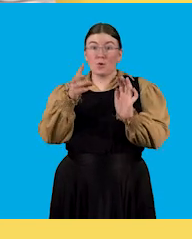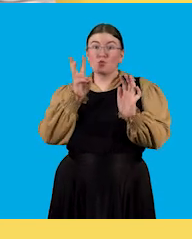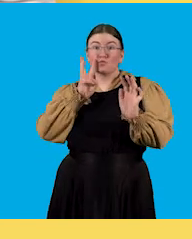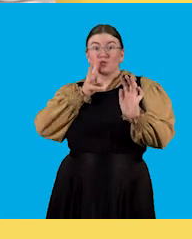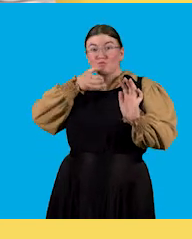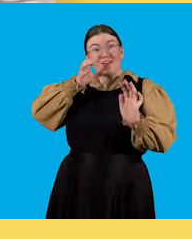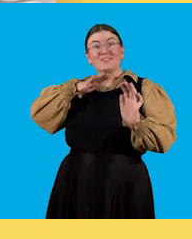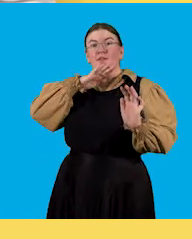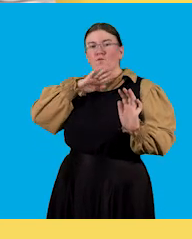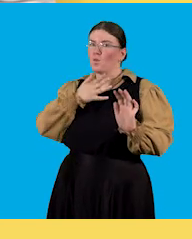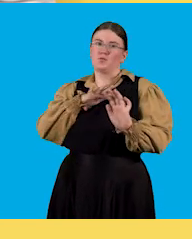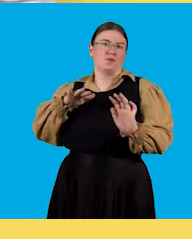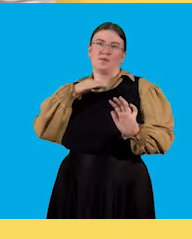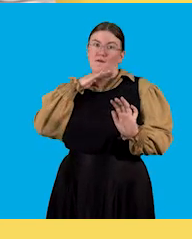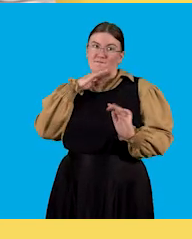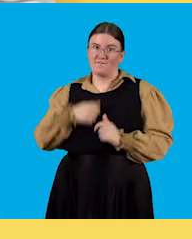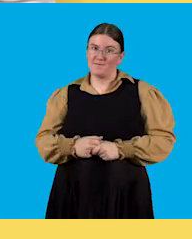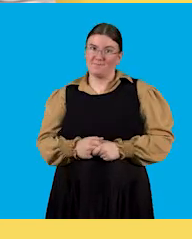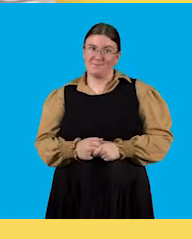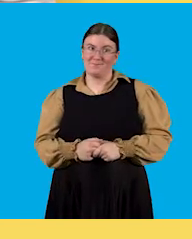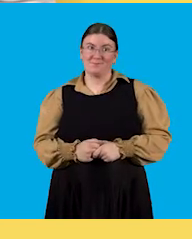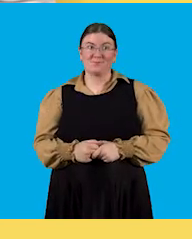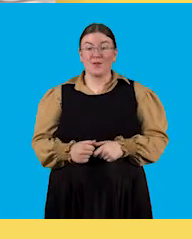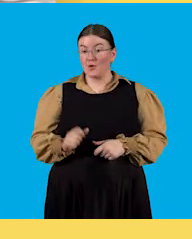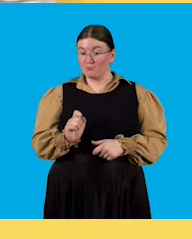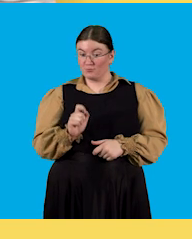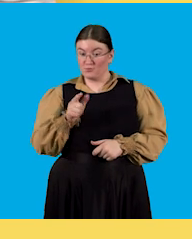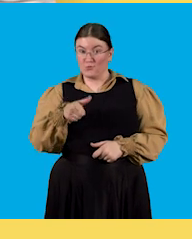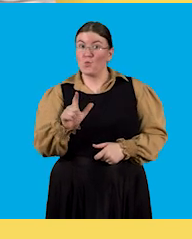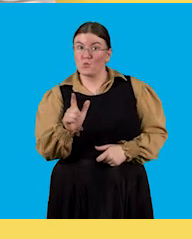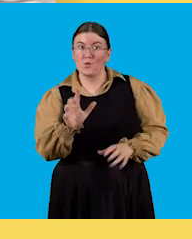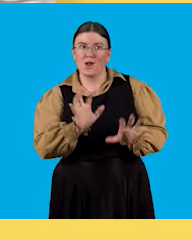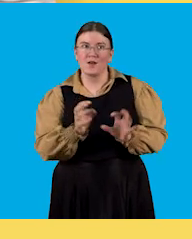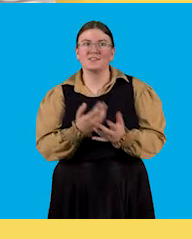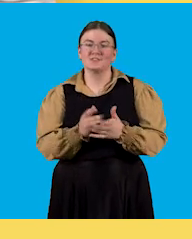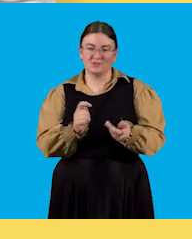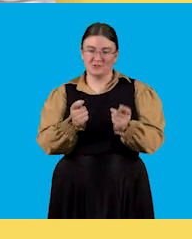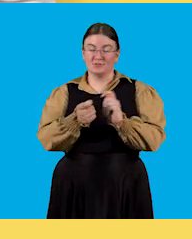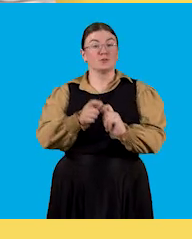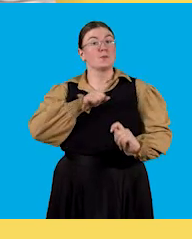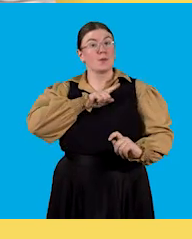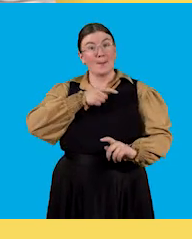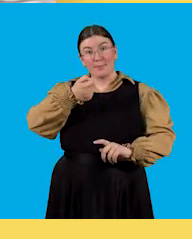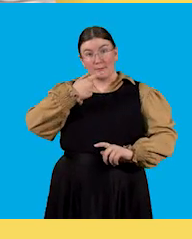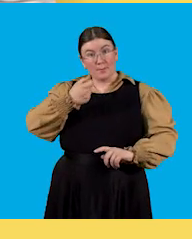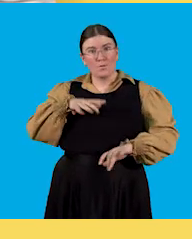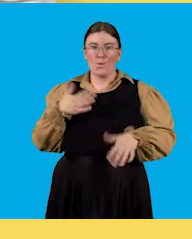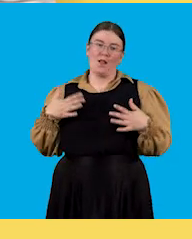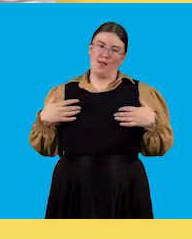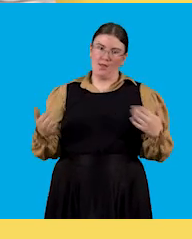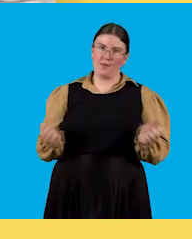or overhydrated? The color of your urine can also change due to medicine that you are taking